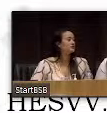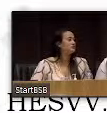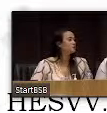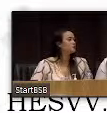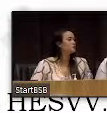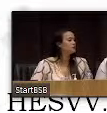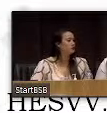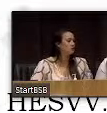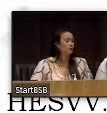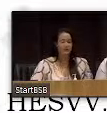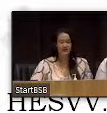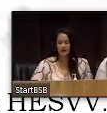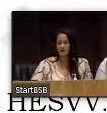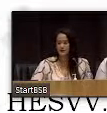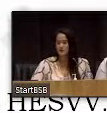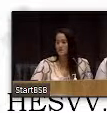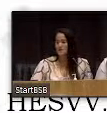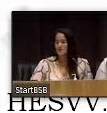comorbidities.